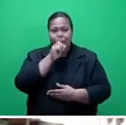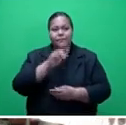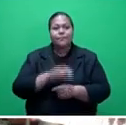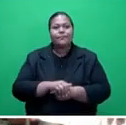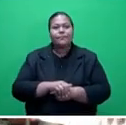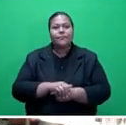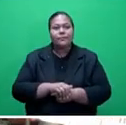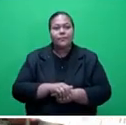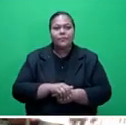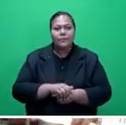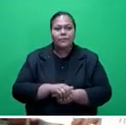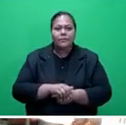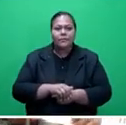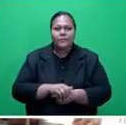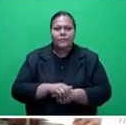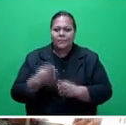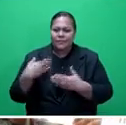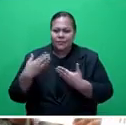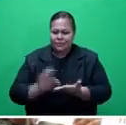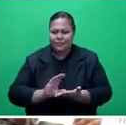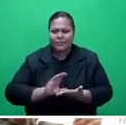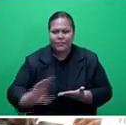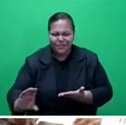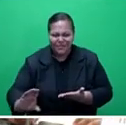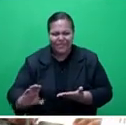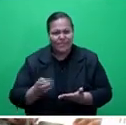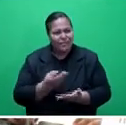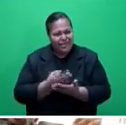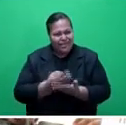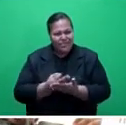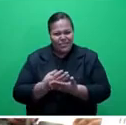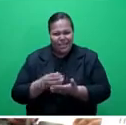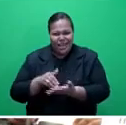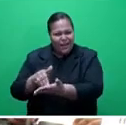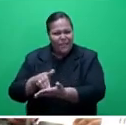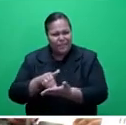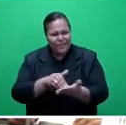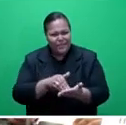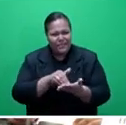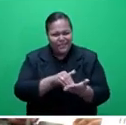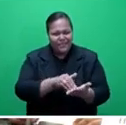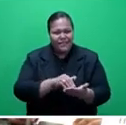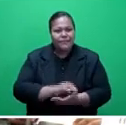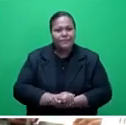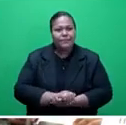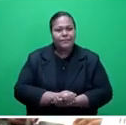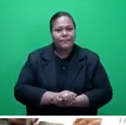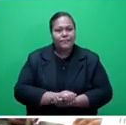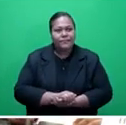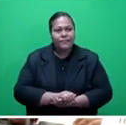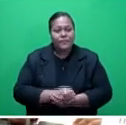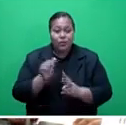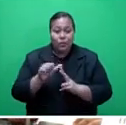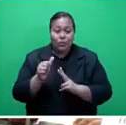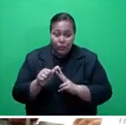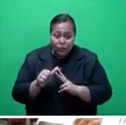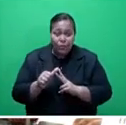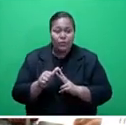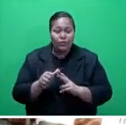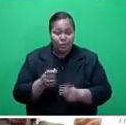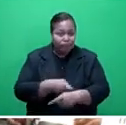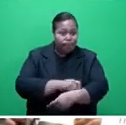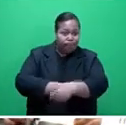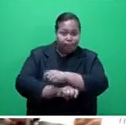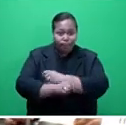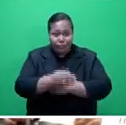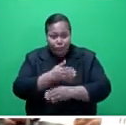lifting certain financial burdens from the shoulder of those who are most vulnerable. We are also redoubling our efforts and working tirelessly